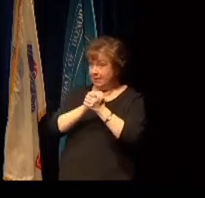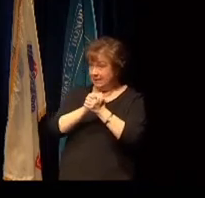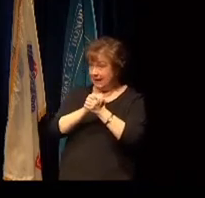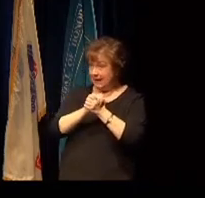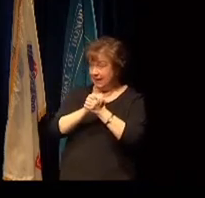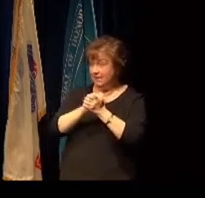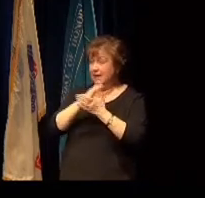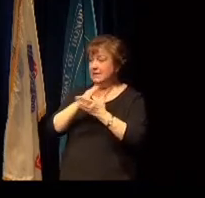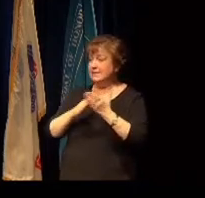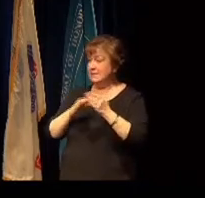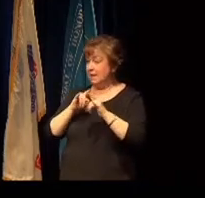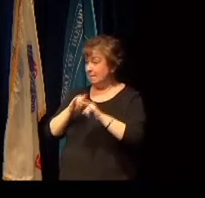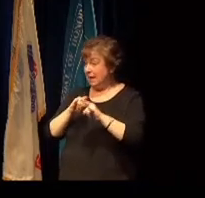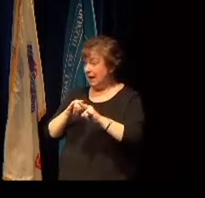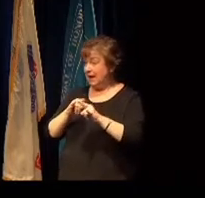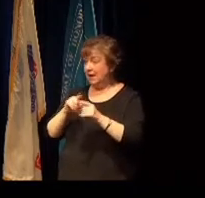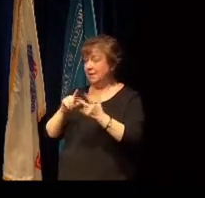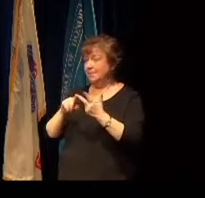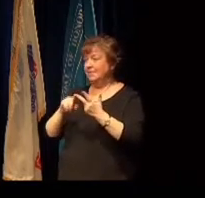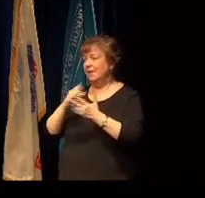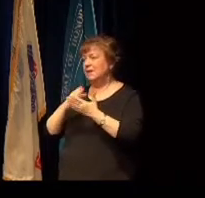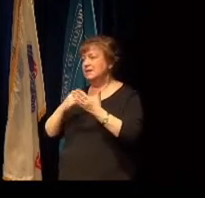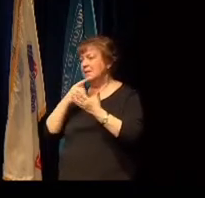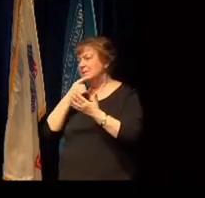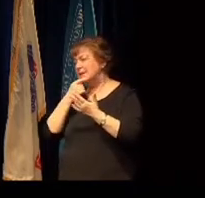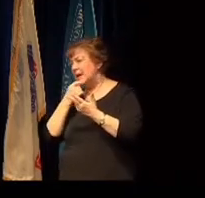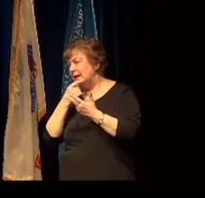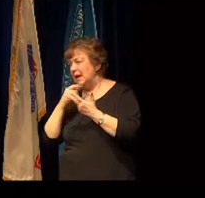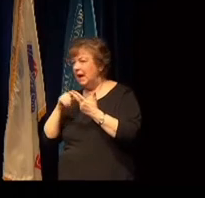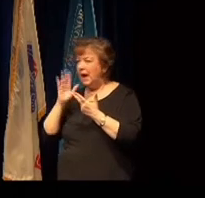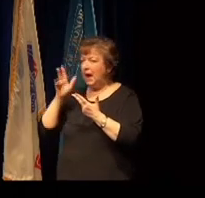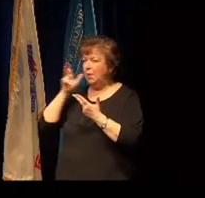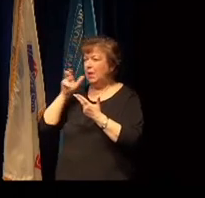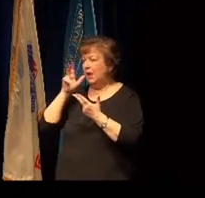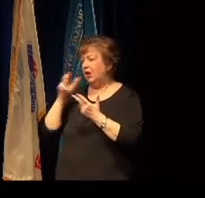mock, and some say, I'll hear you again.